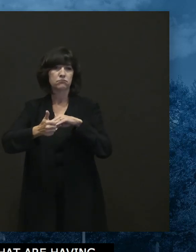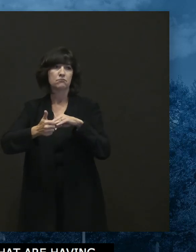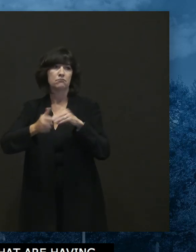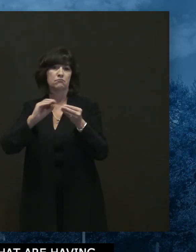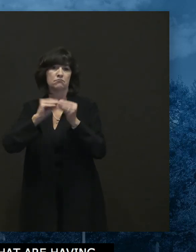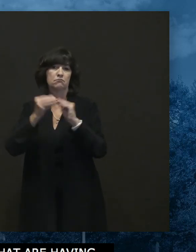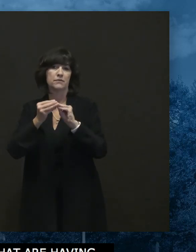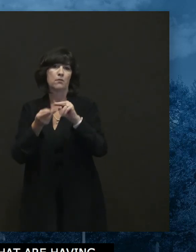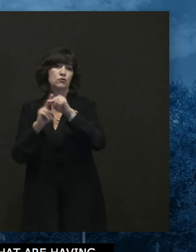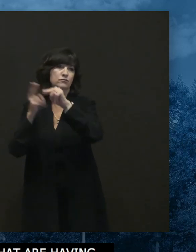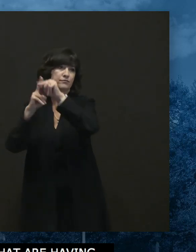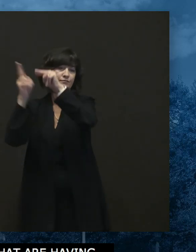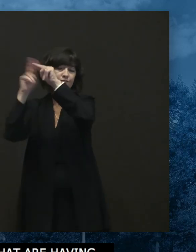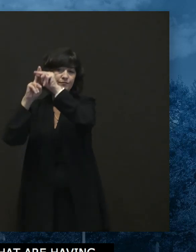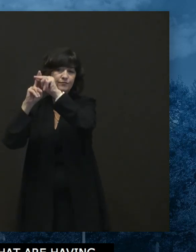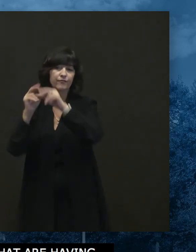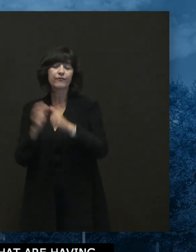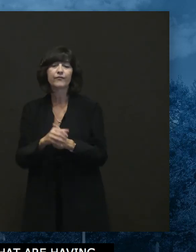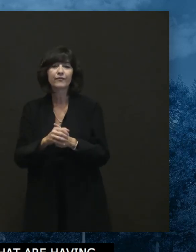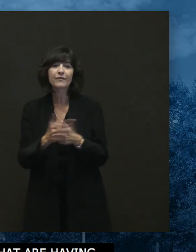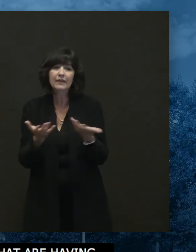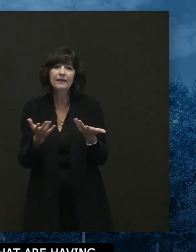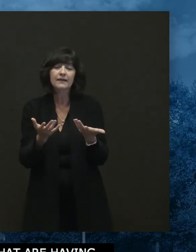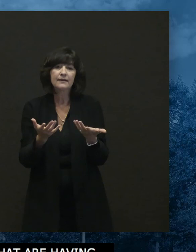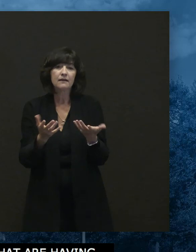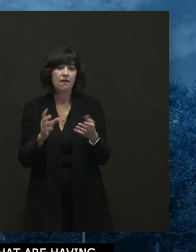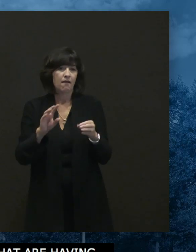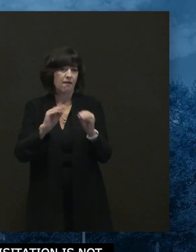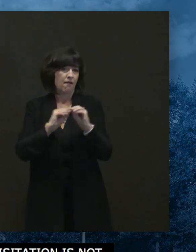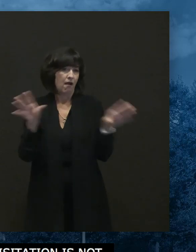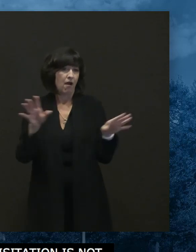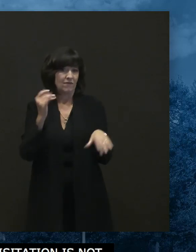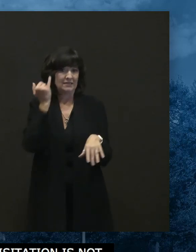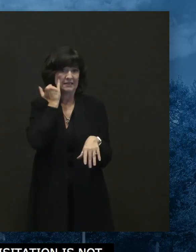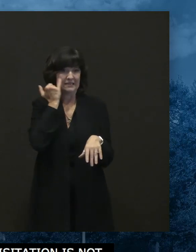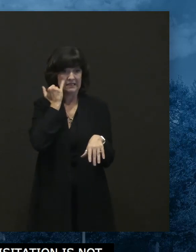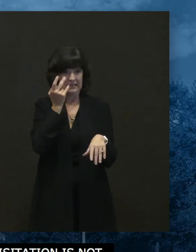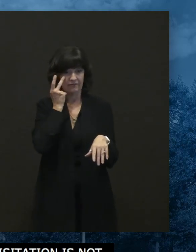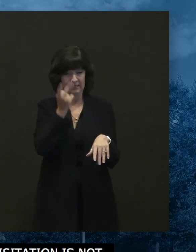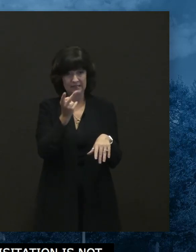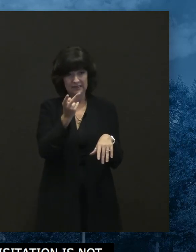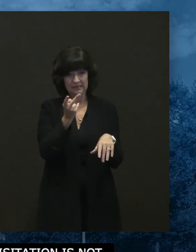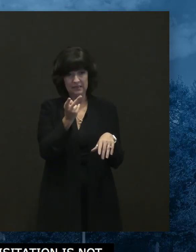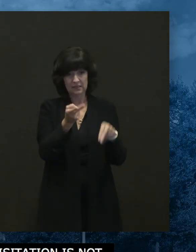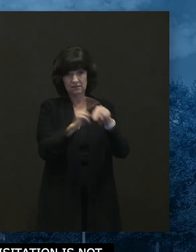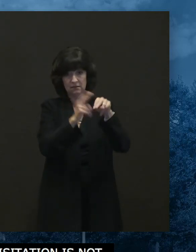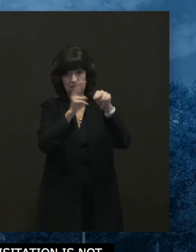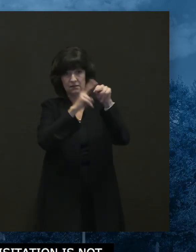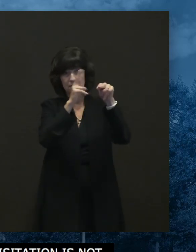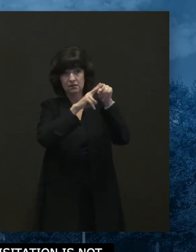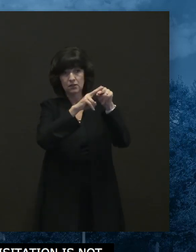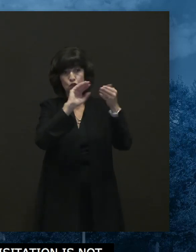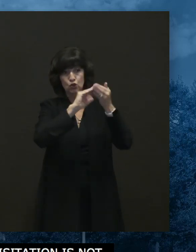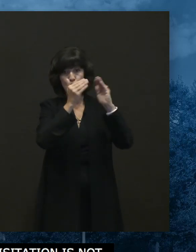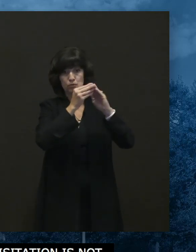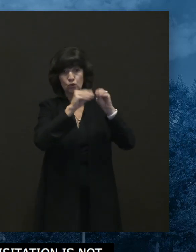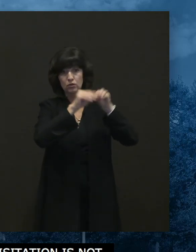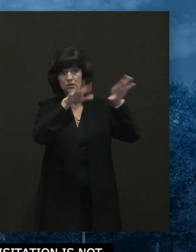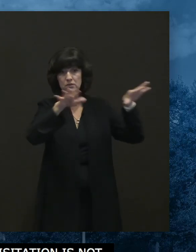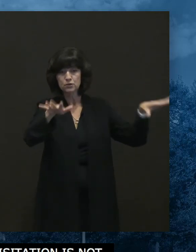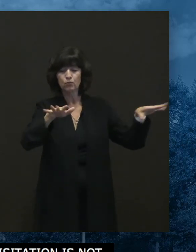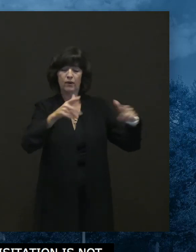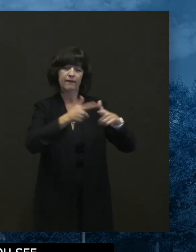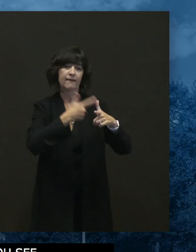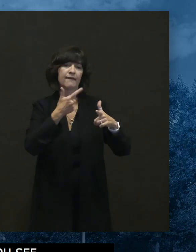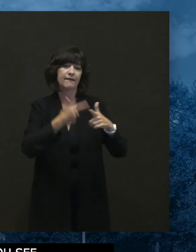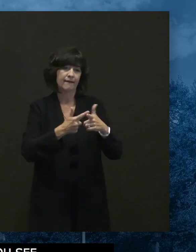see increases in community spread, that can translate then to increases in staff and others who bring the infection into